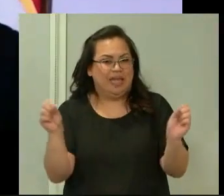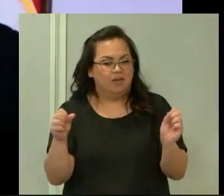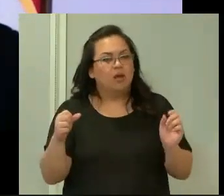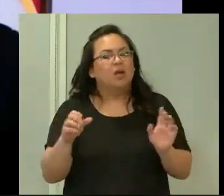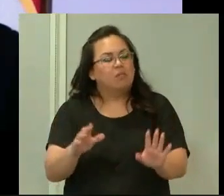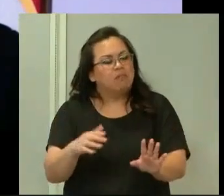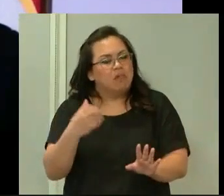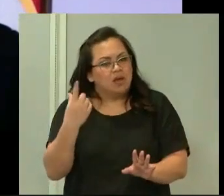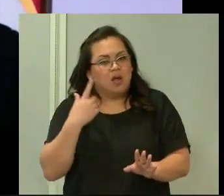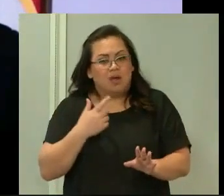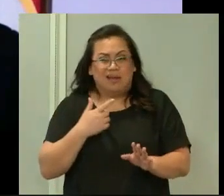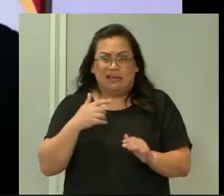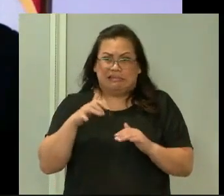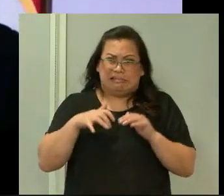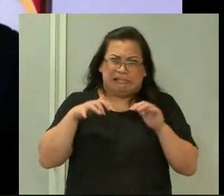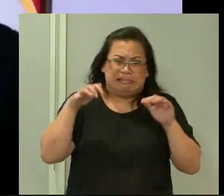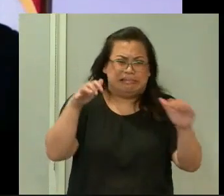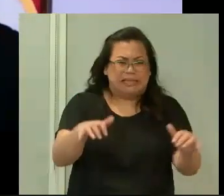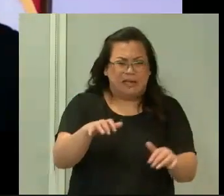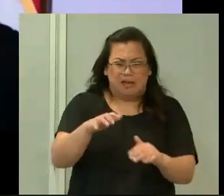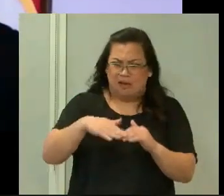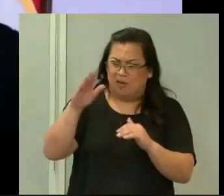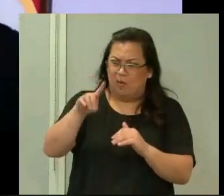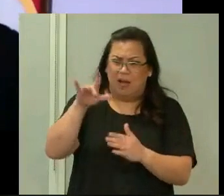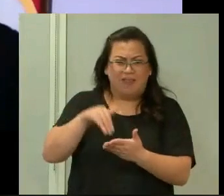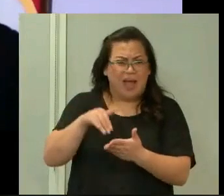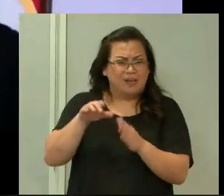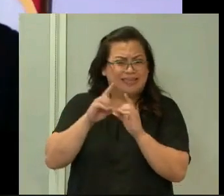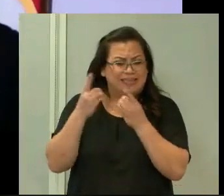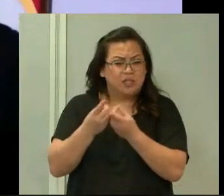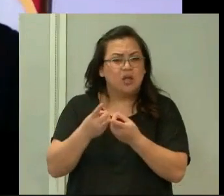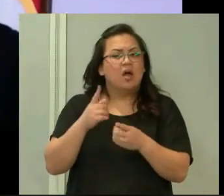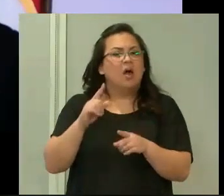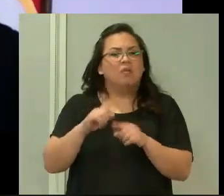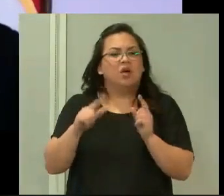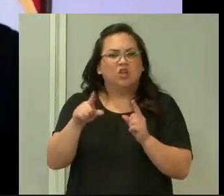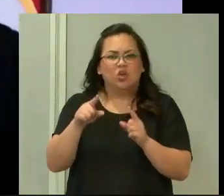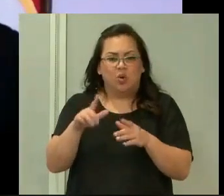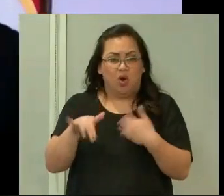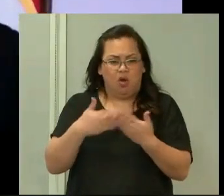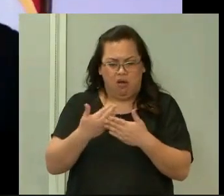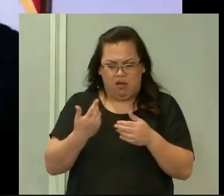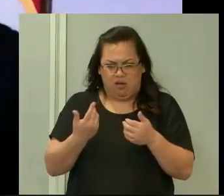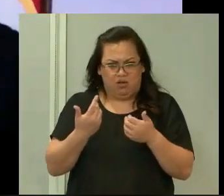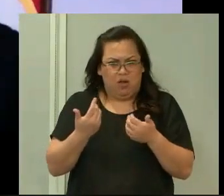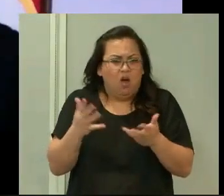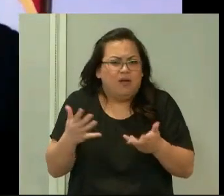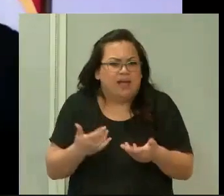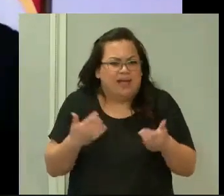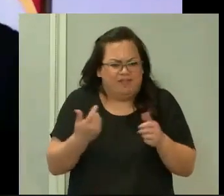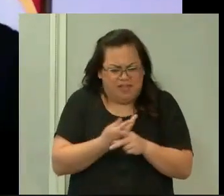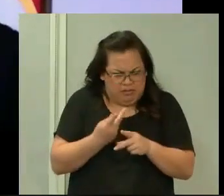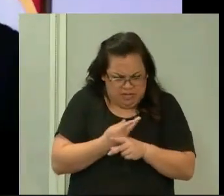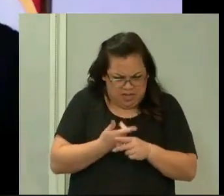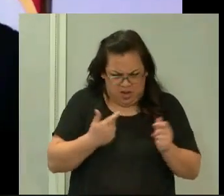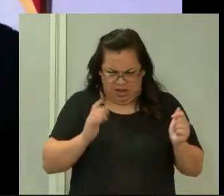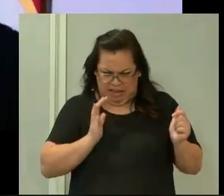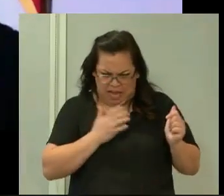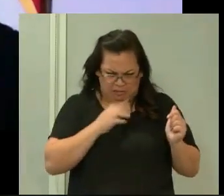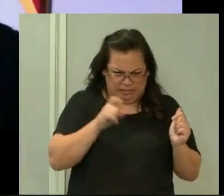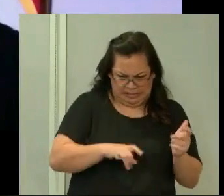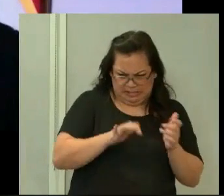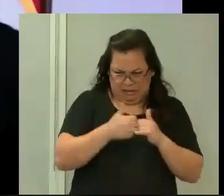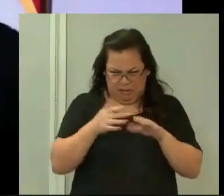that with over 1,000 districts, that many of you already are working on your own plans, on your own unique needs on how to